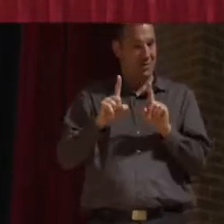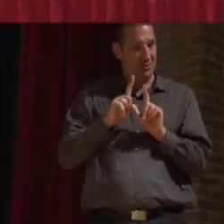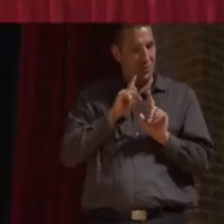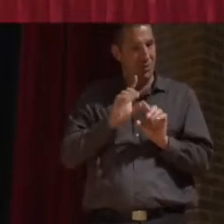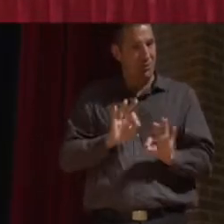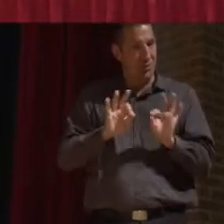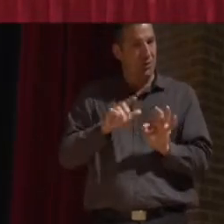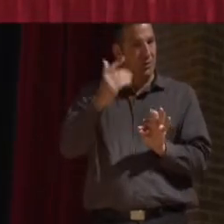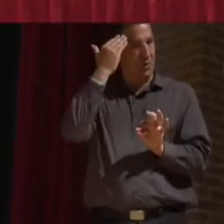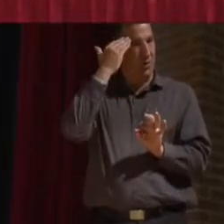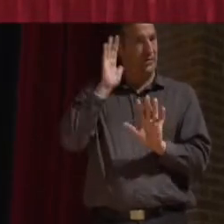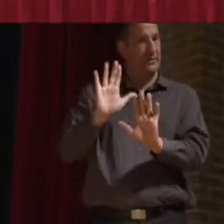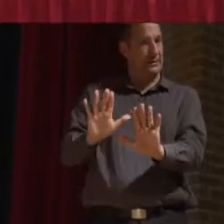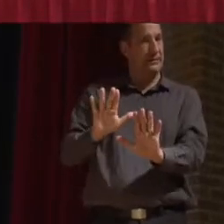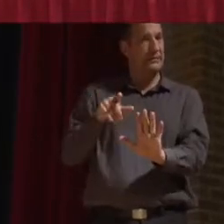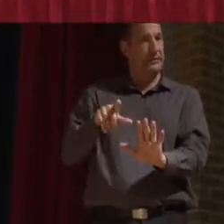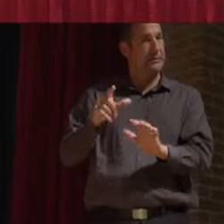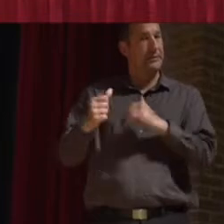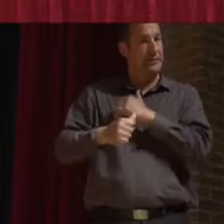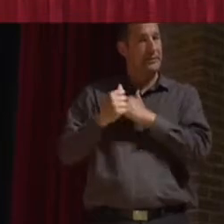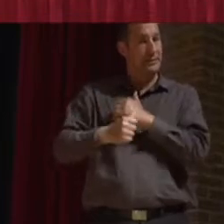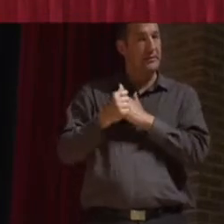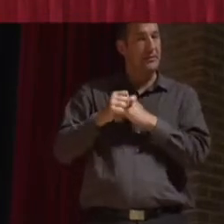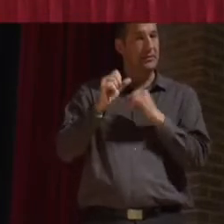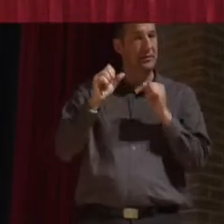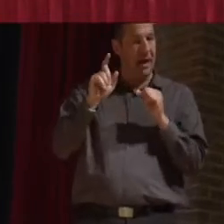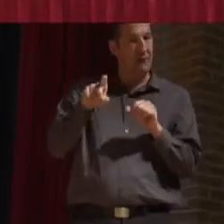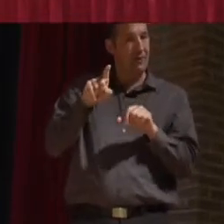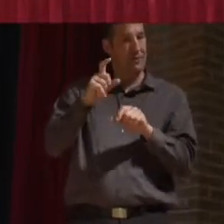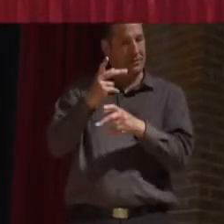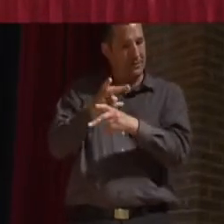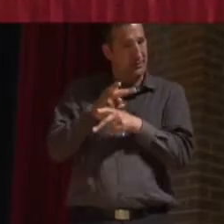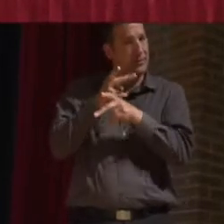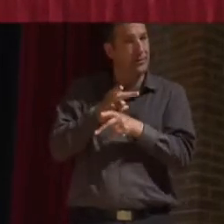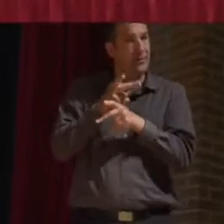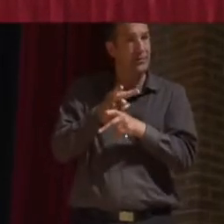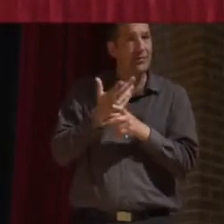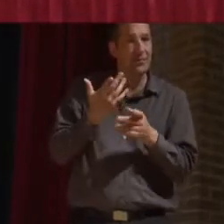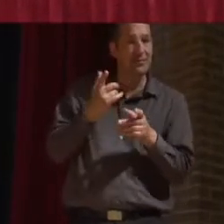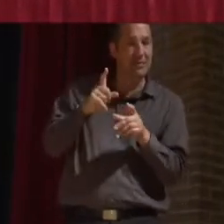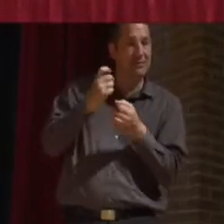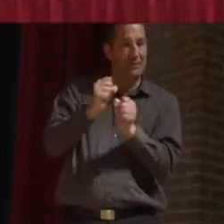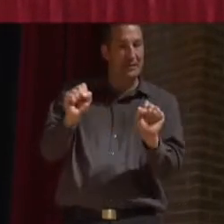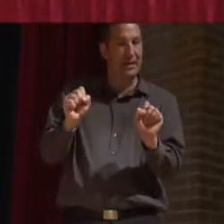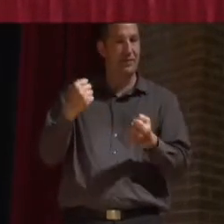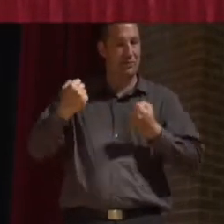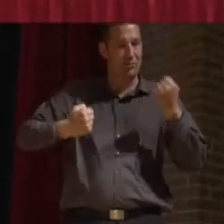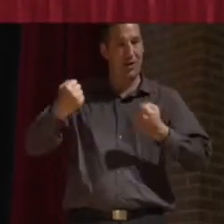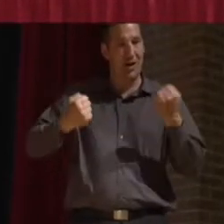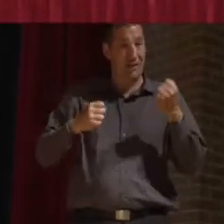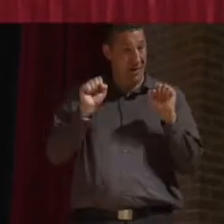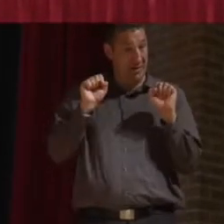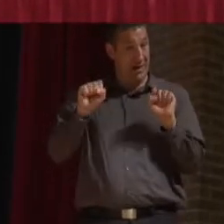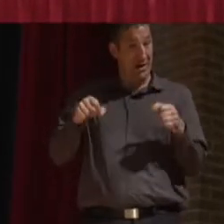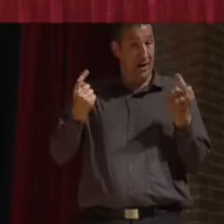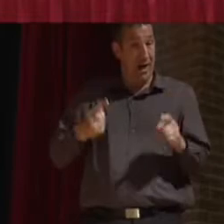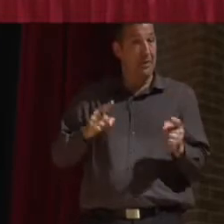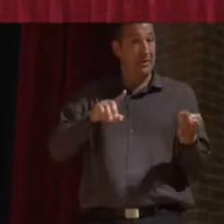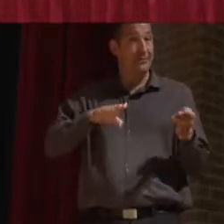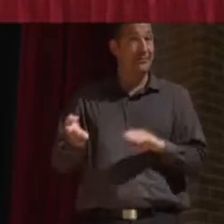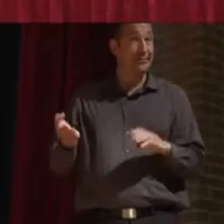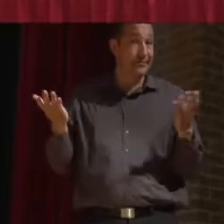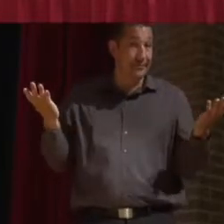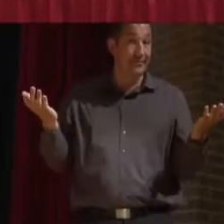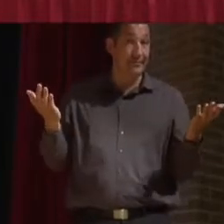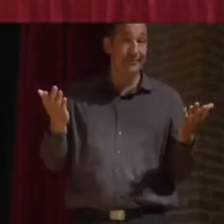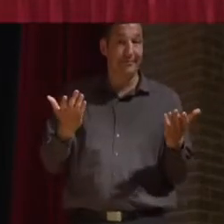want people to think, you know, about the severity of what we're doing, what the severity could be. So, you know, and